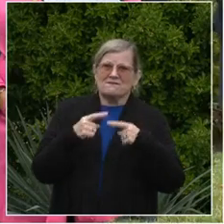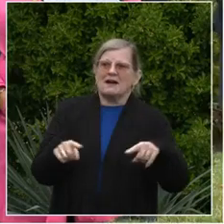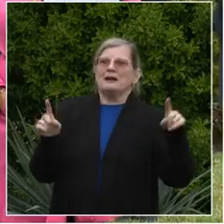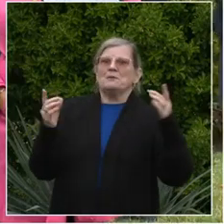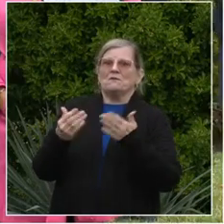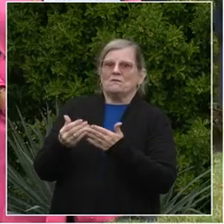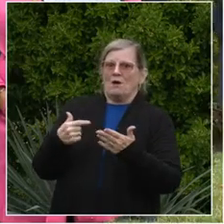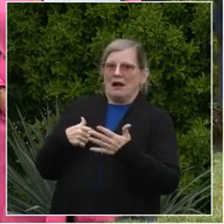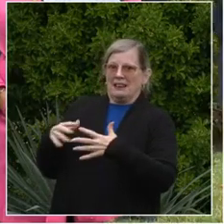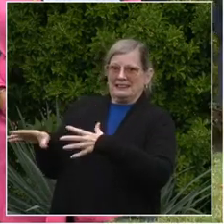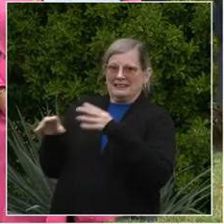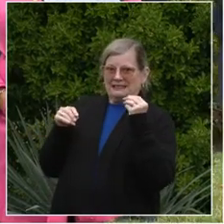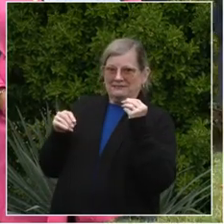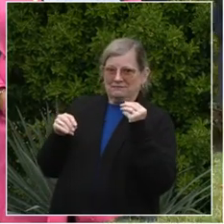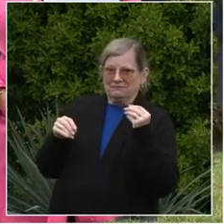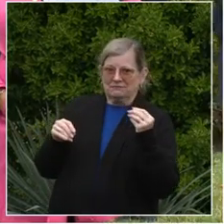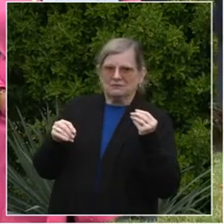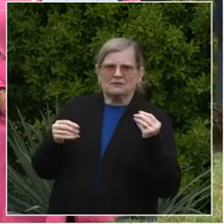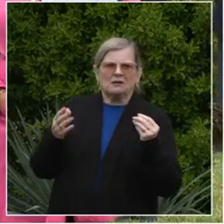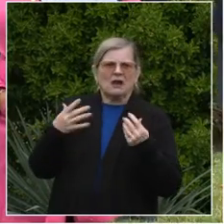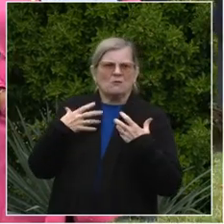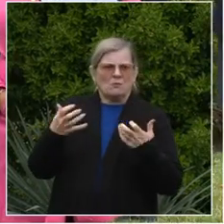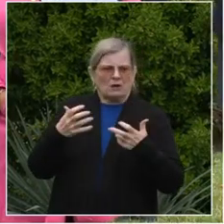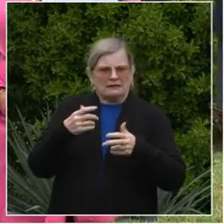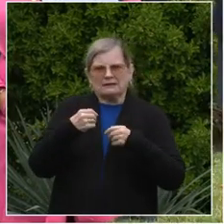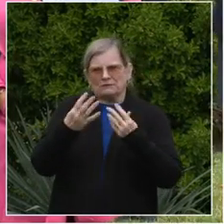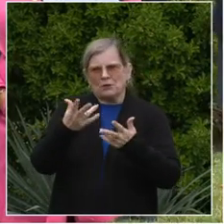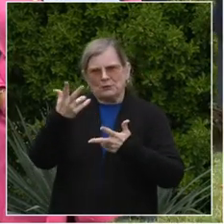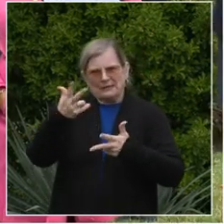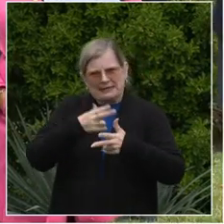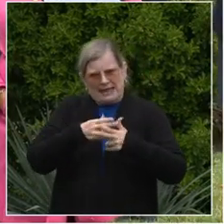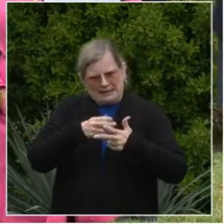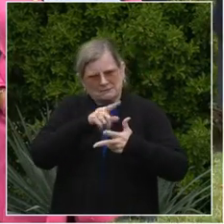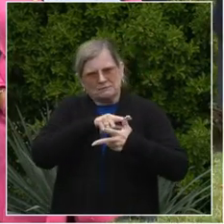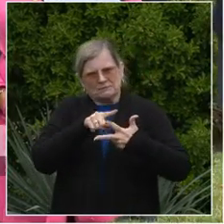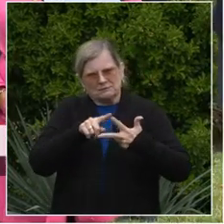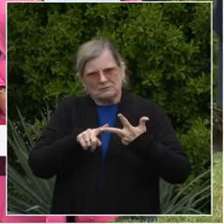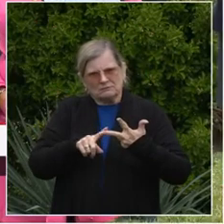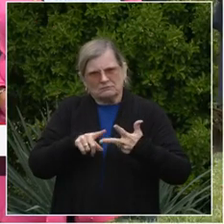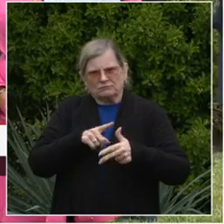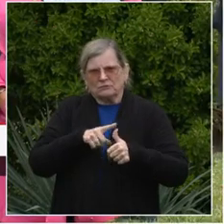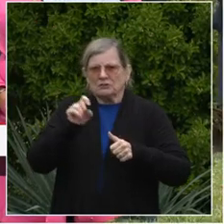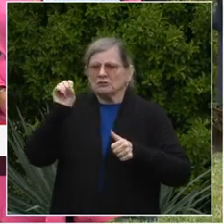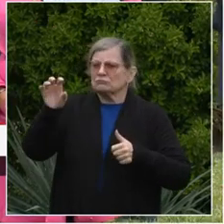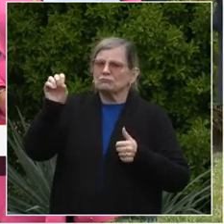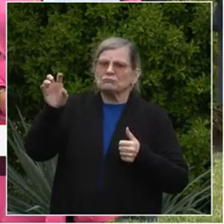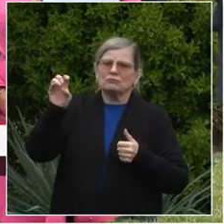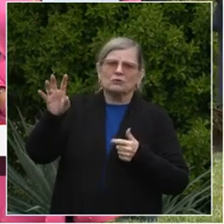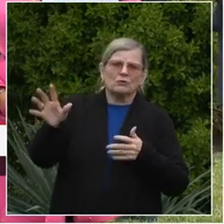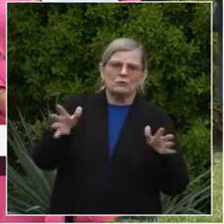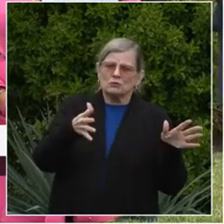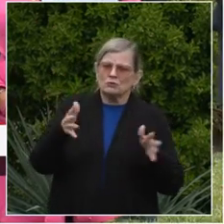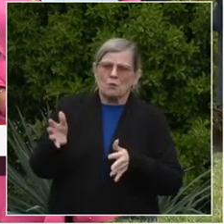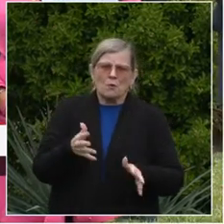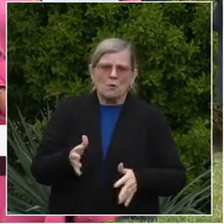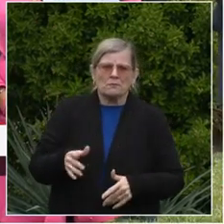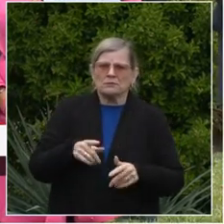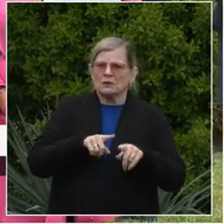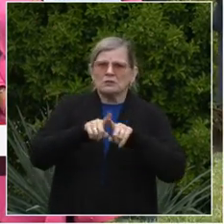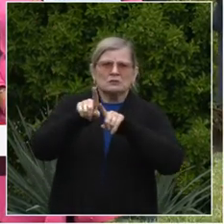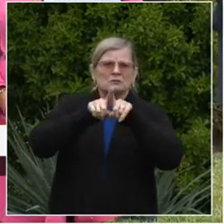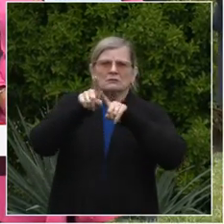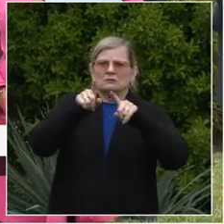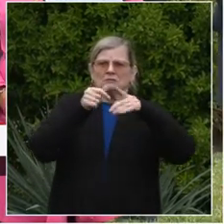to call three names into the atmosphere: to flow in the wind, to sparkle under the sun, to shine in